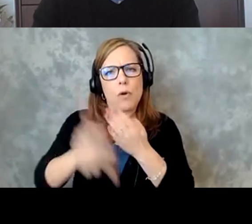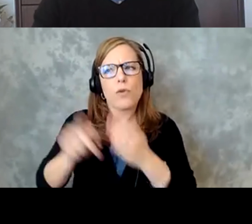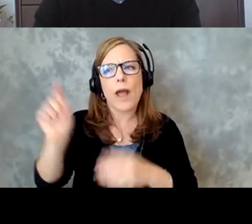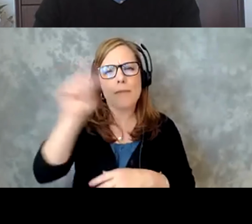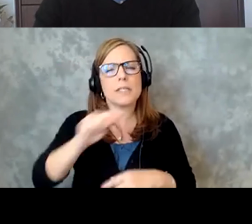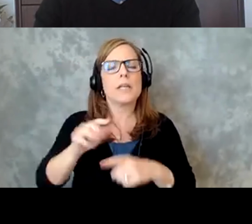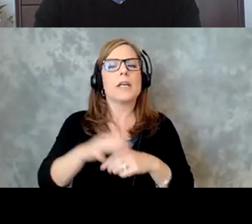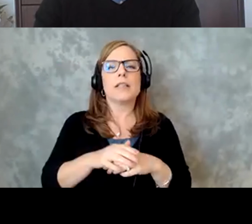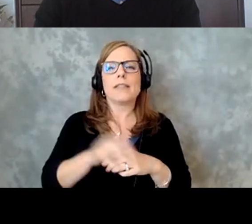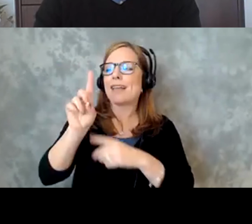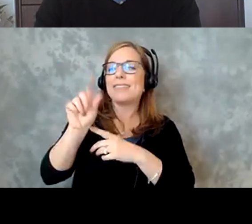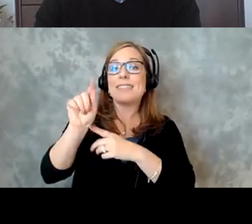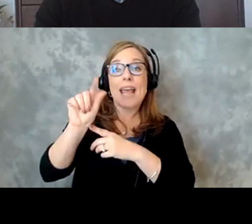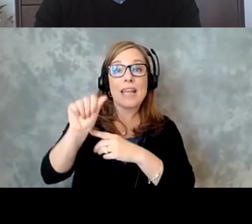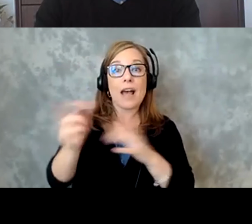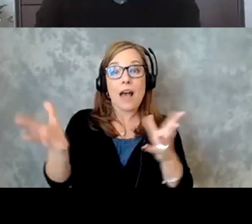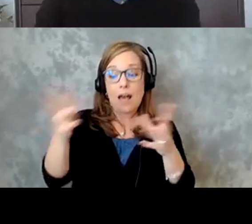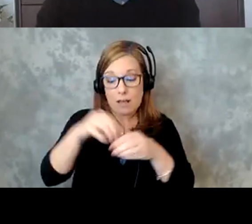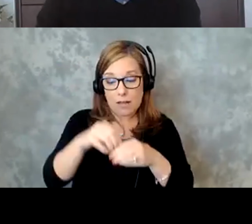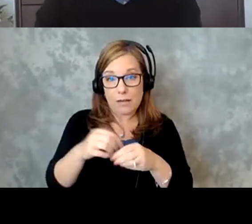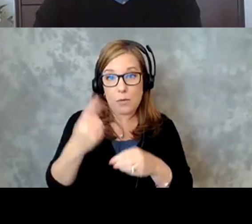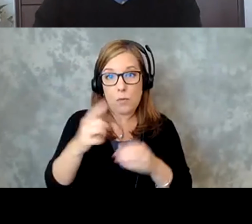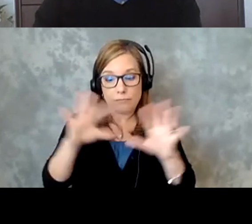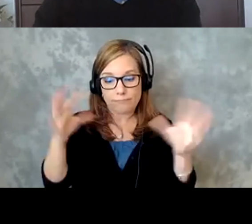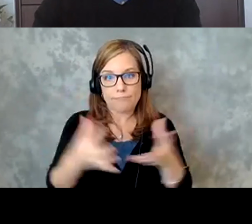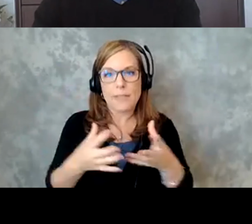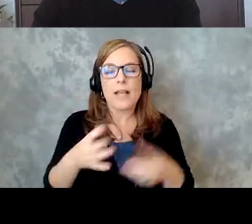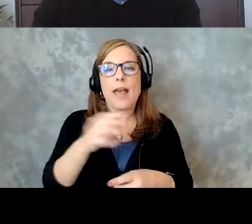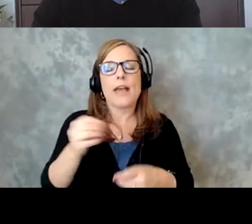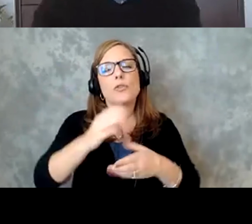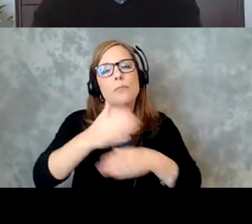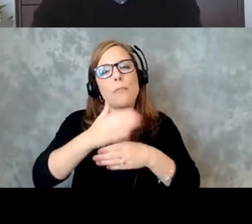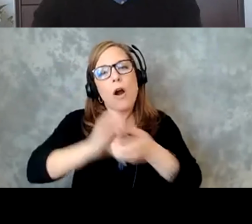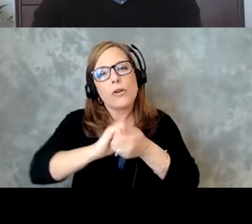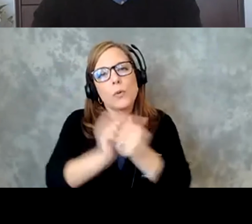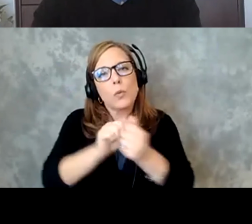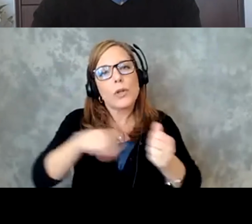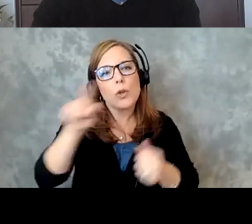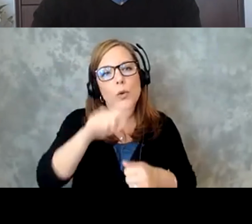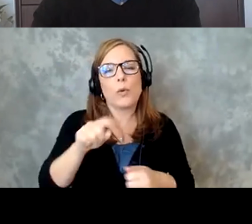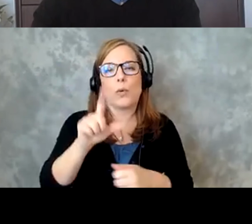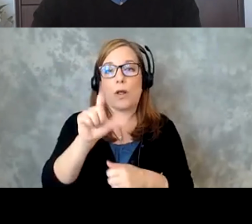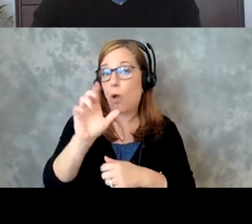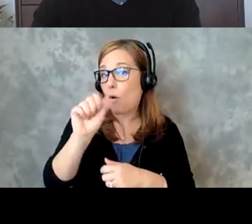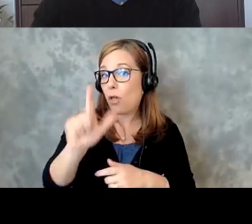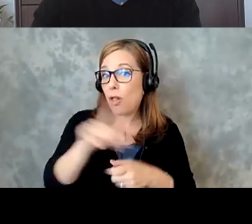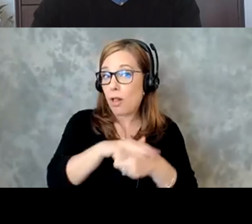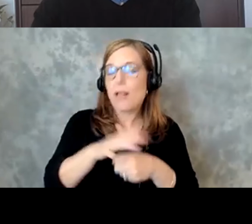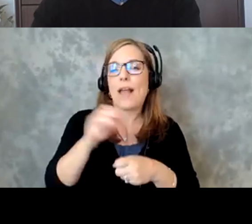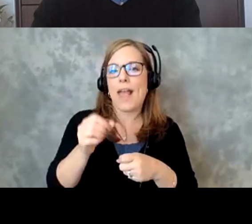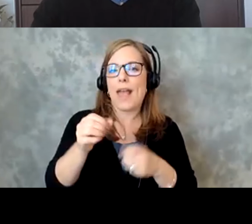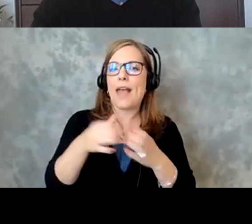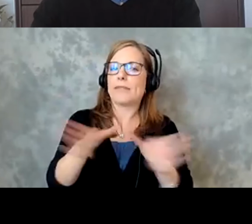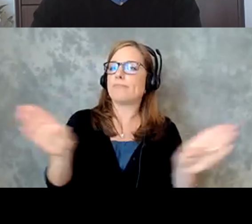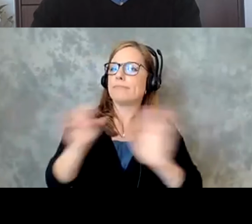streamline data, and to continue to partner with you all at the local level, as well as with our statewide partners. So I